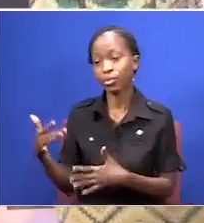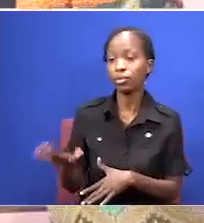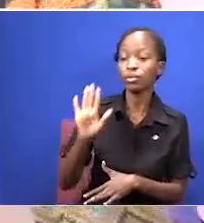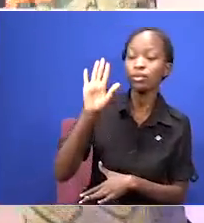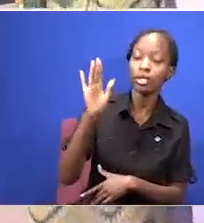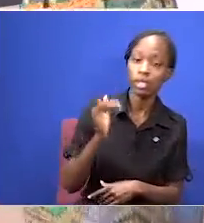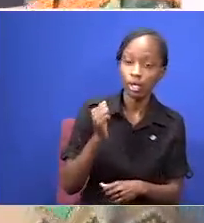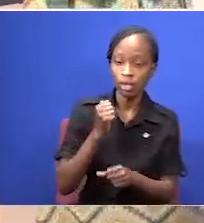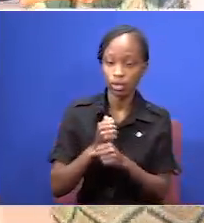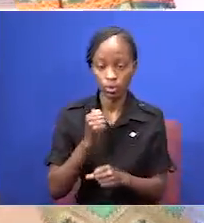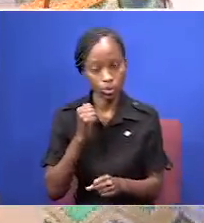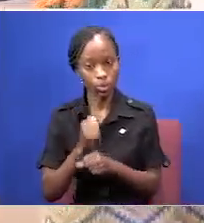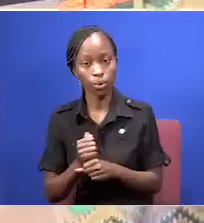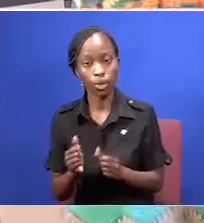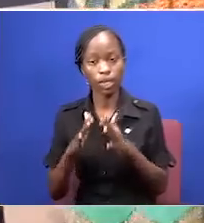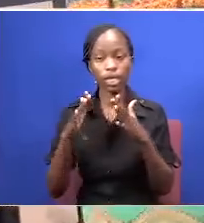hallelujah